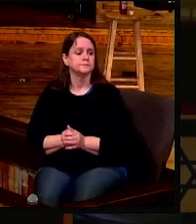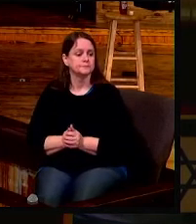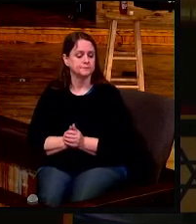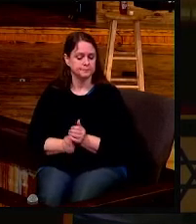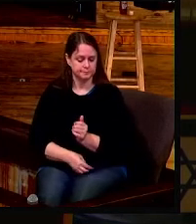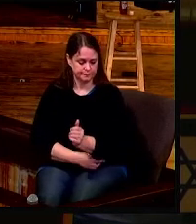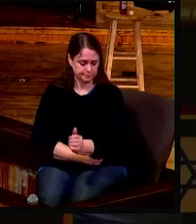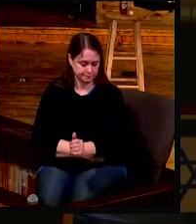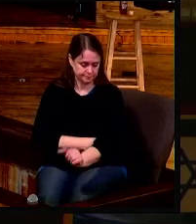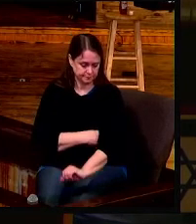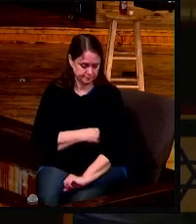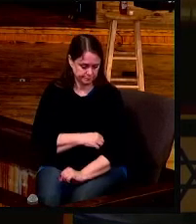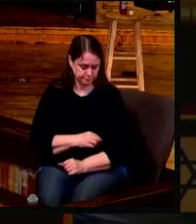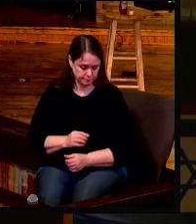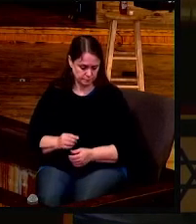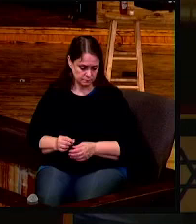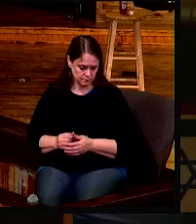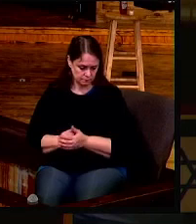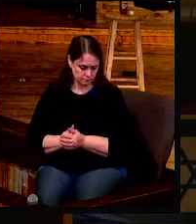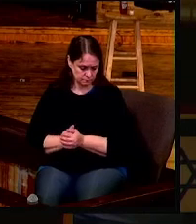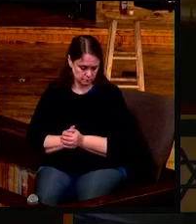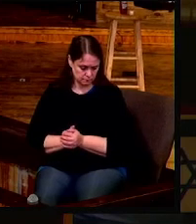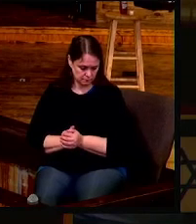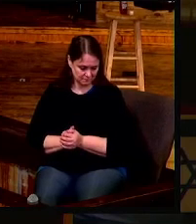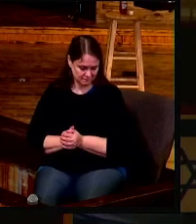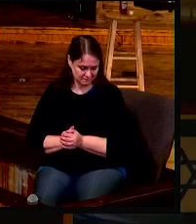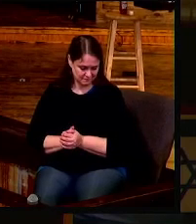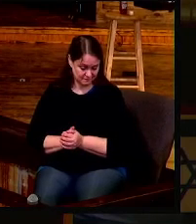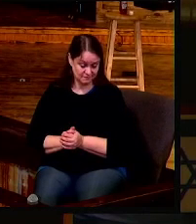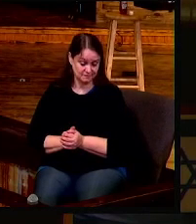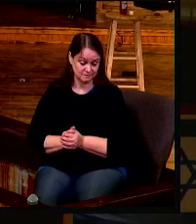At one point, Scripture talks about a talking donkey.